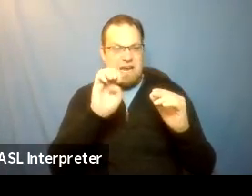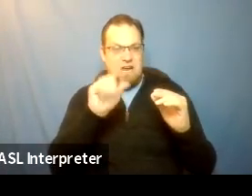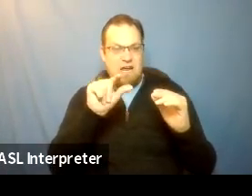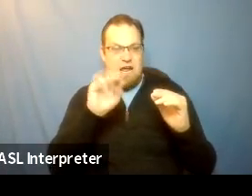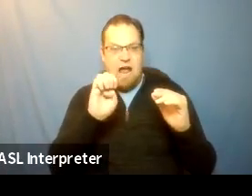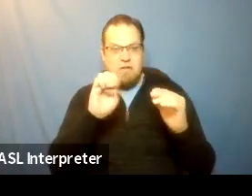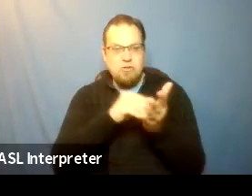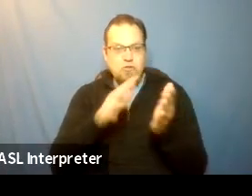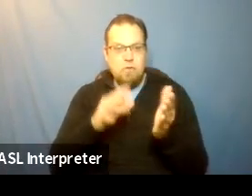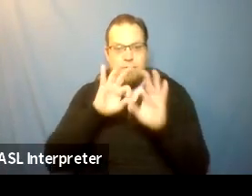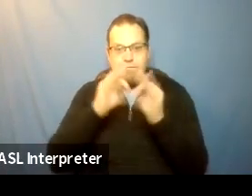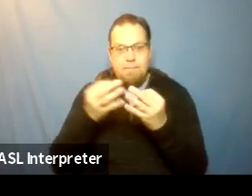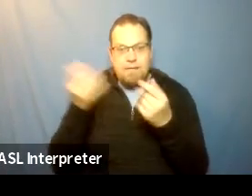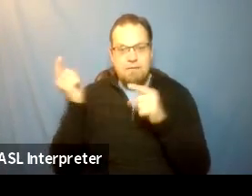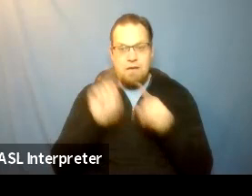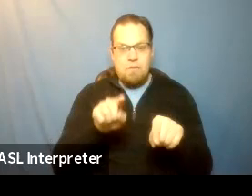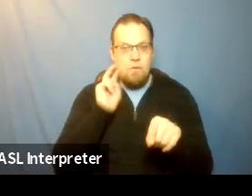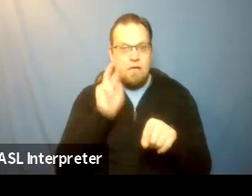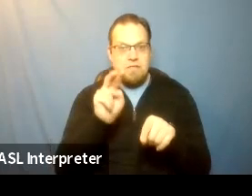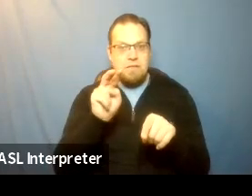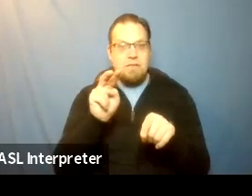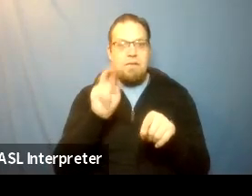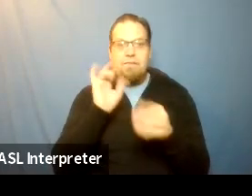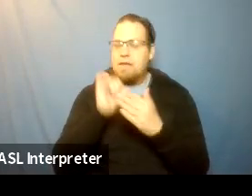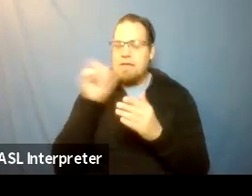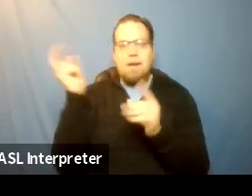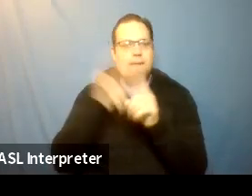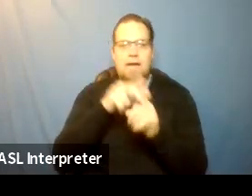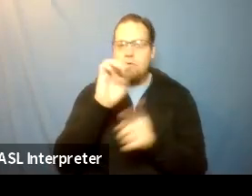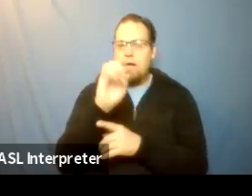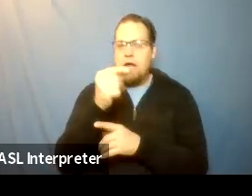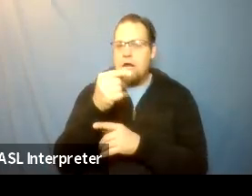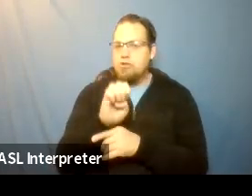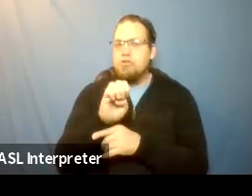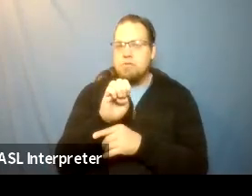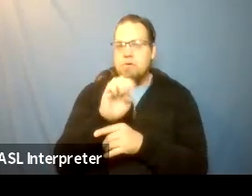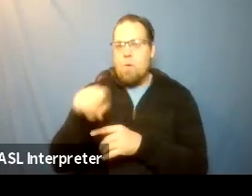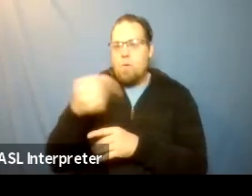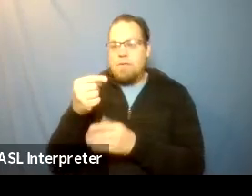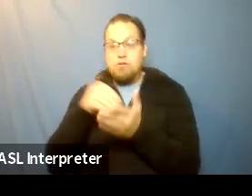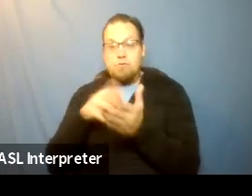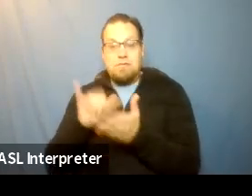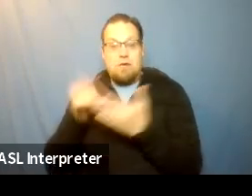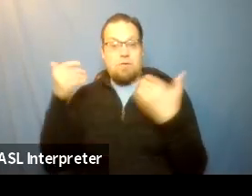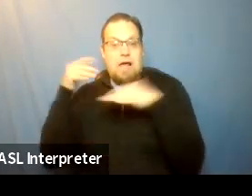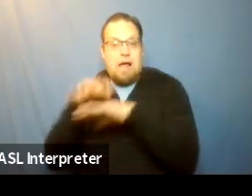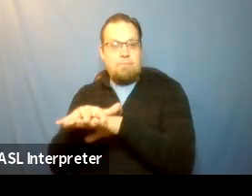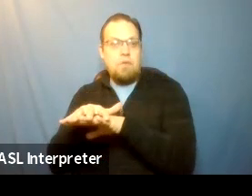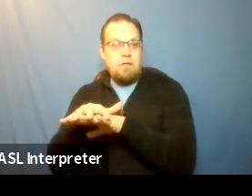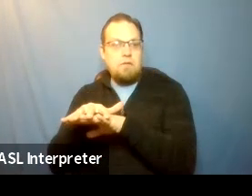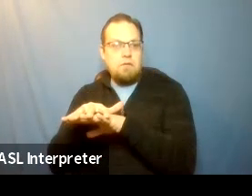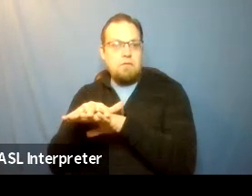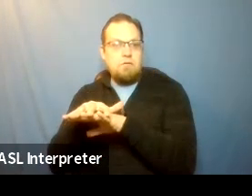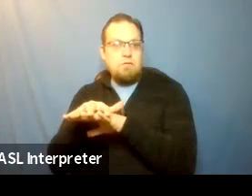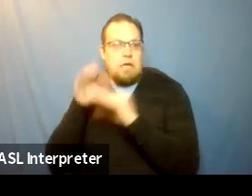family tuning in tonight, this does not apply to EDGE. This applies to students that are in the hybrid model, okay?